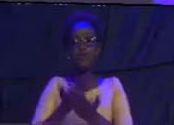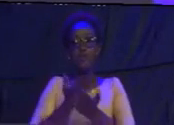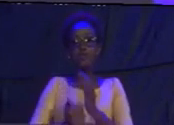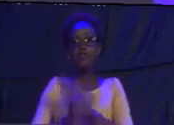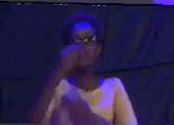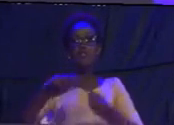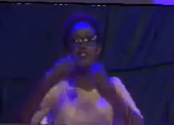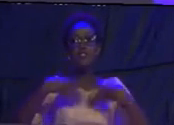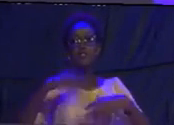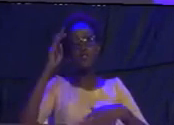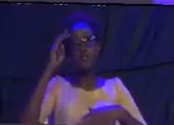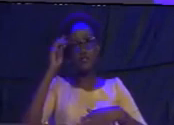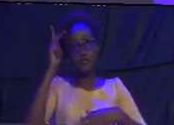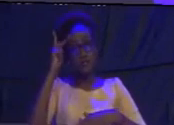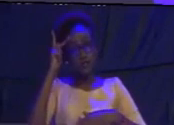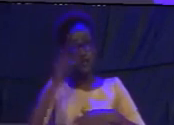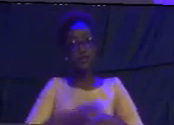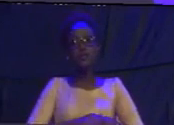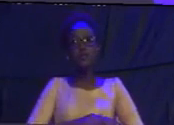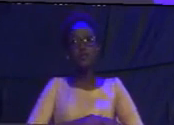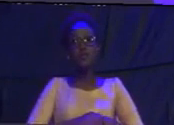is time for us to ask God for wisdom,